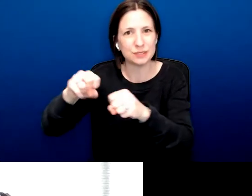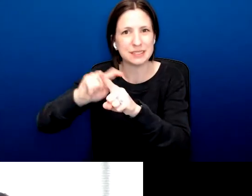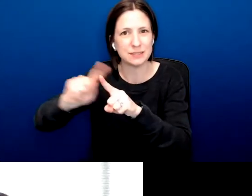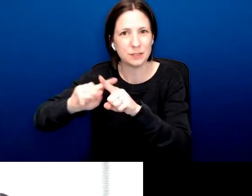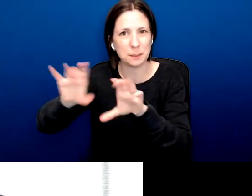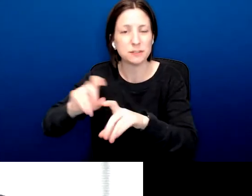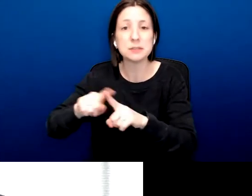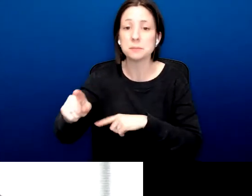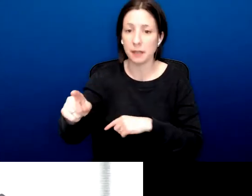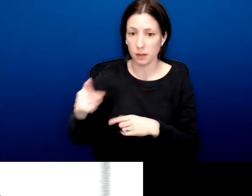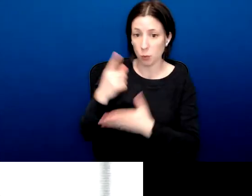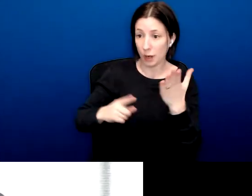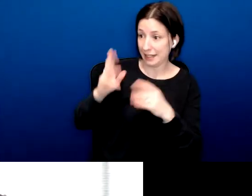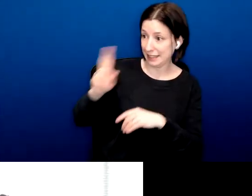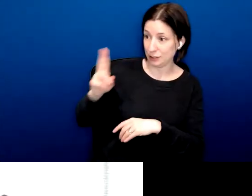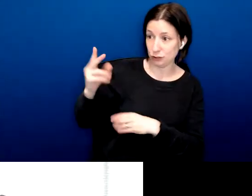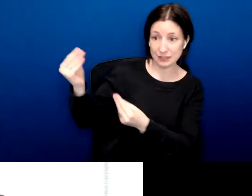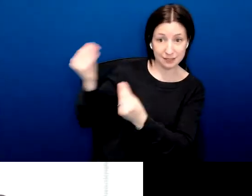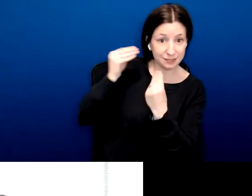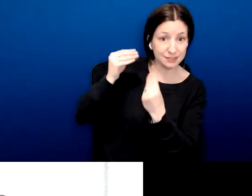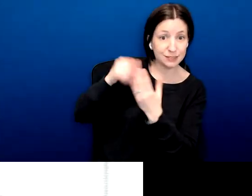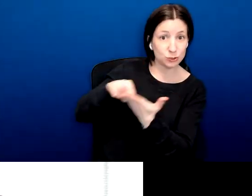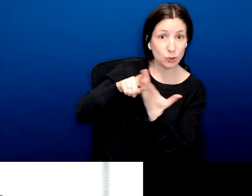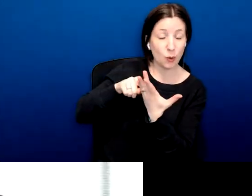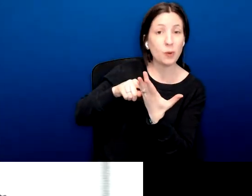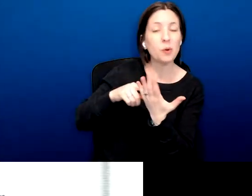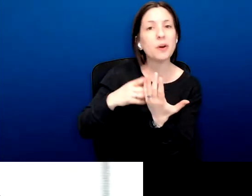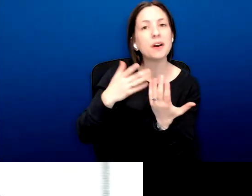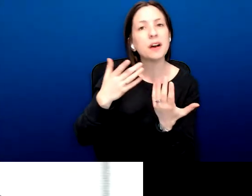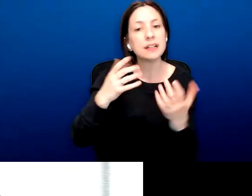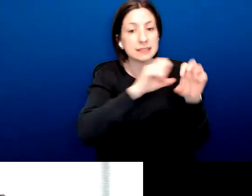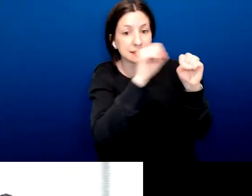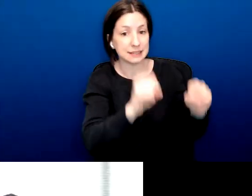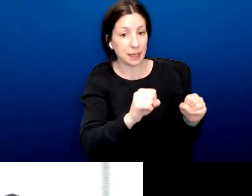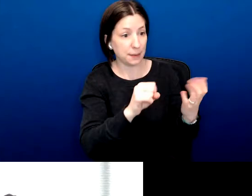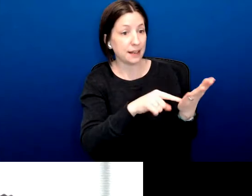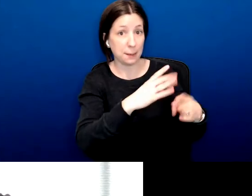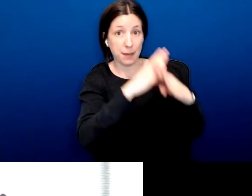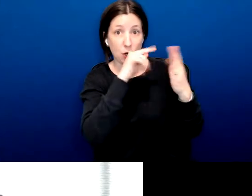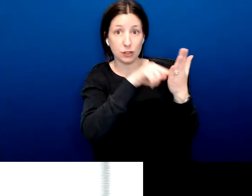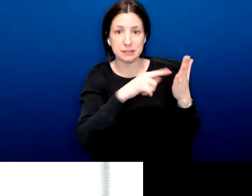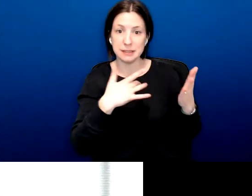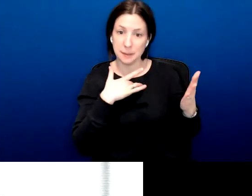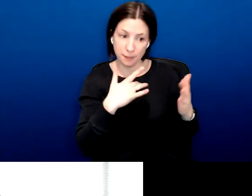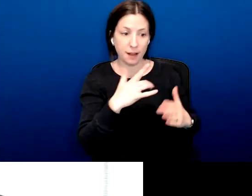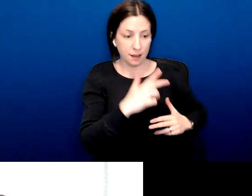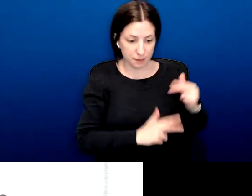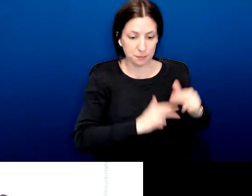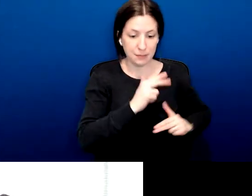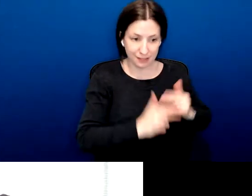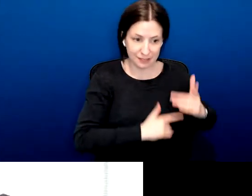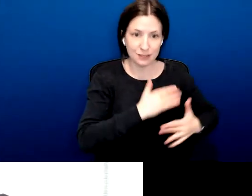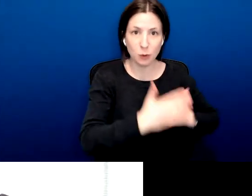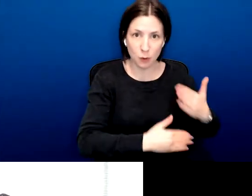and what histories continue to tell us is that, you know, systemic barriers are built over time. They tend to be cop-outs, you know,